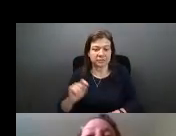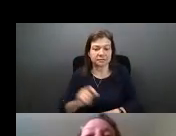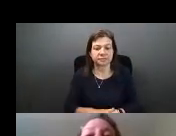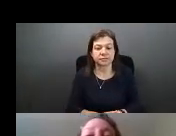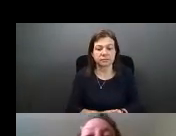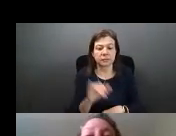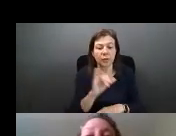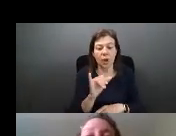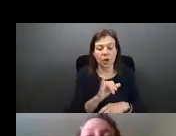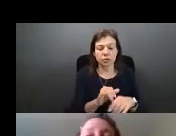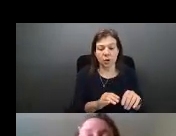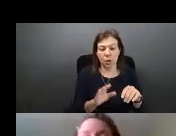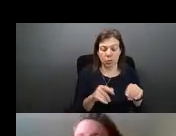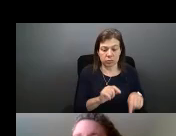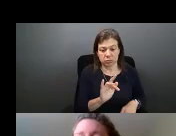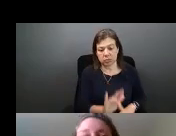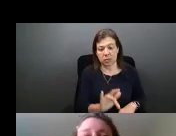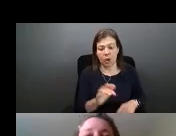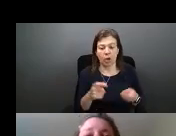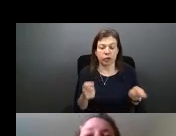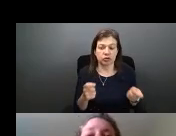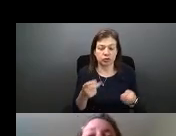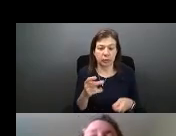a button on the control panel.